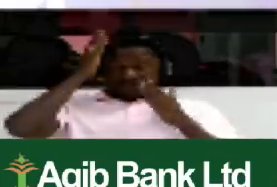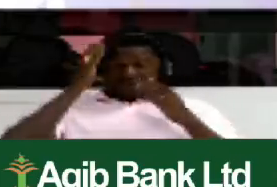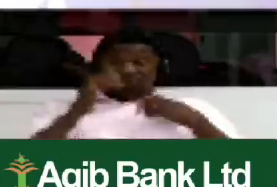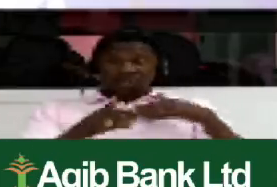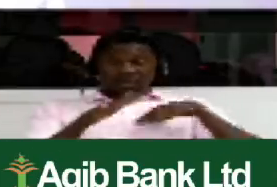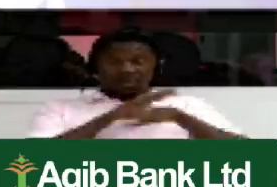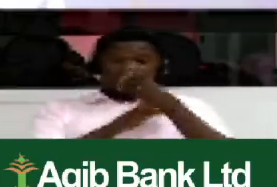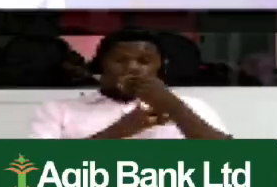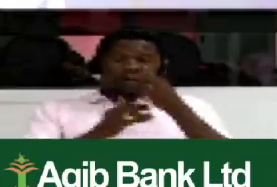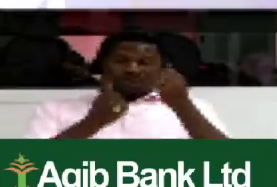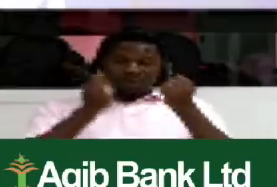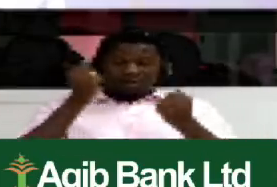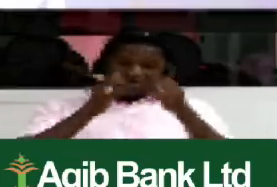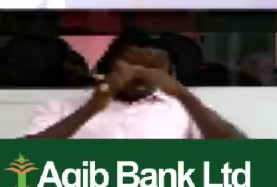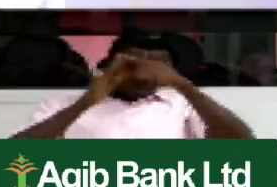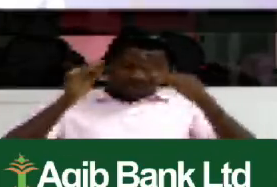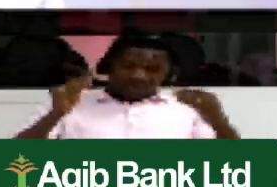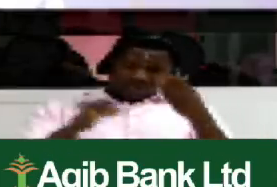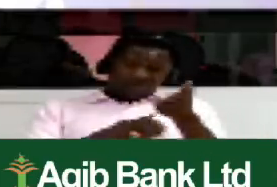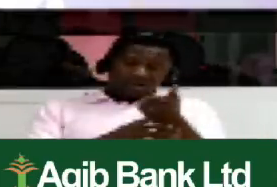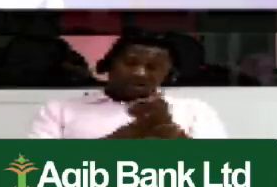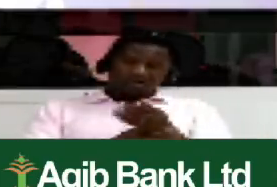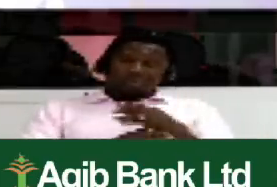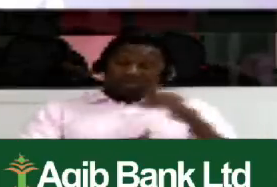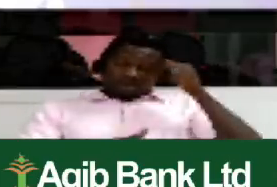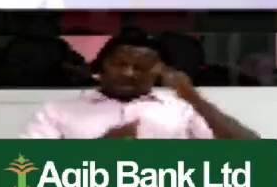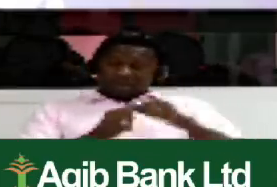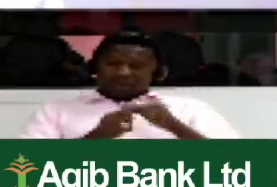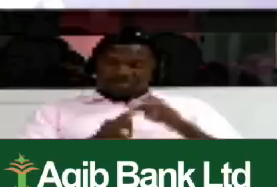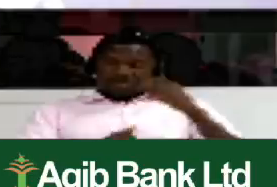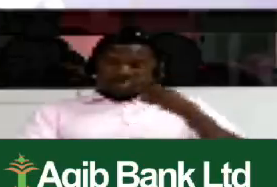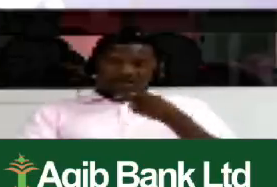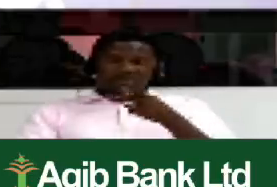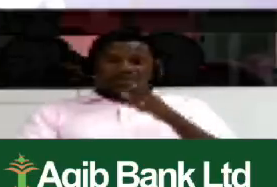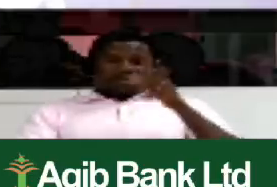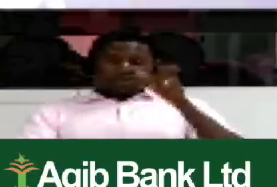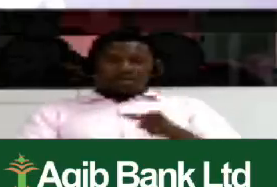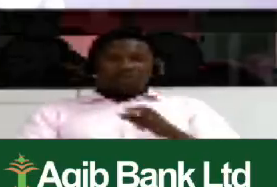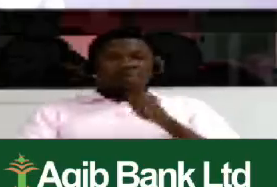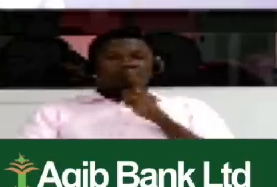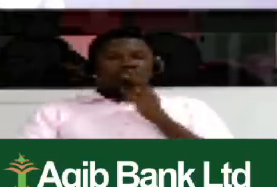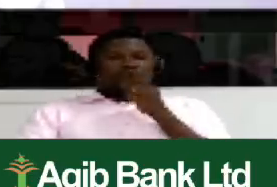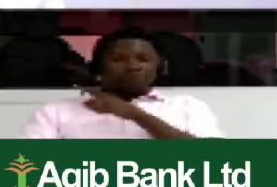hall. And I could still remember this guy who they said